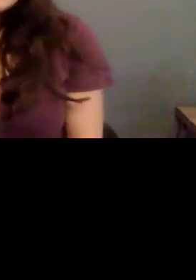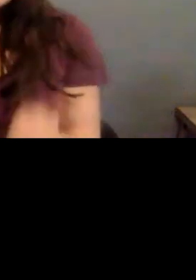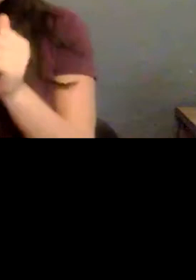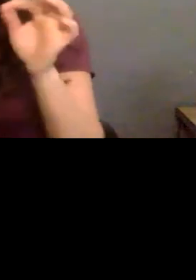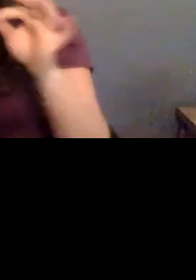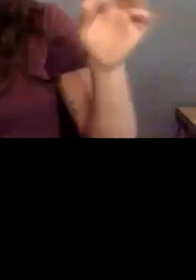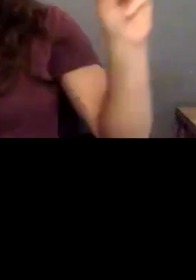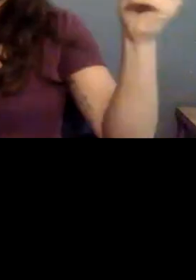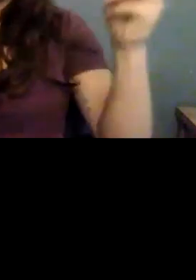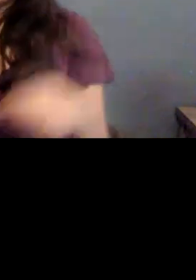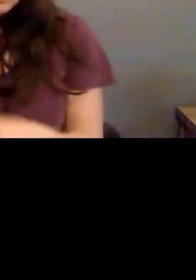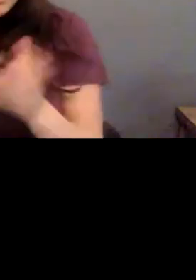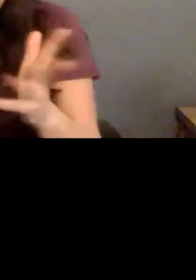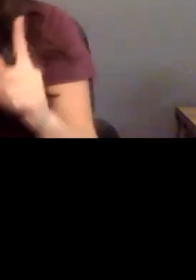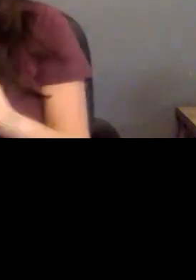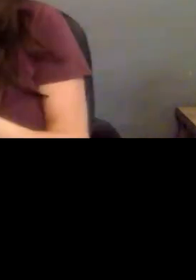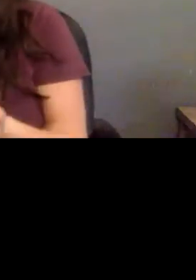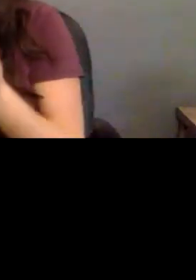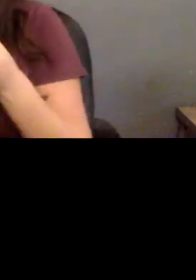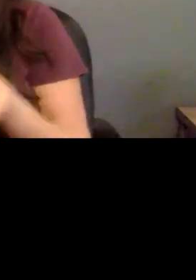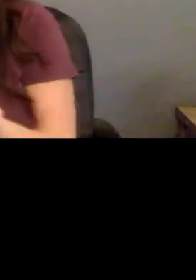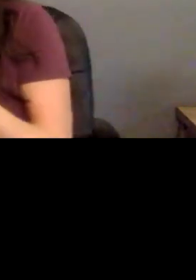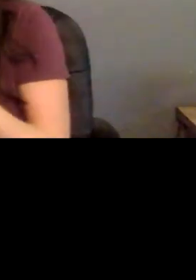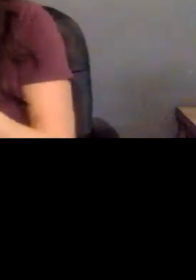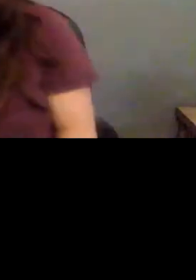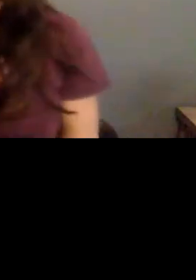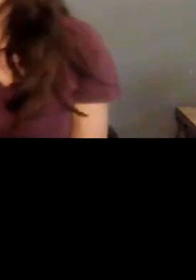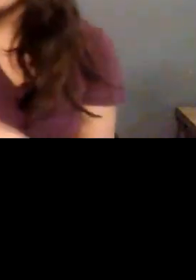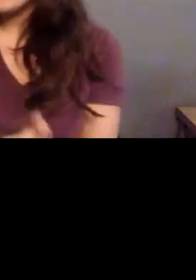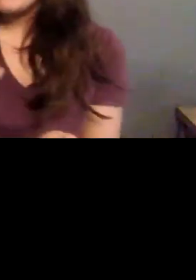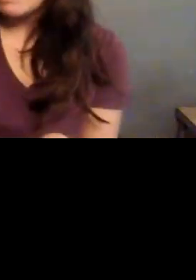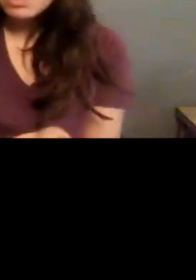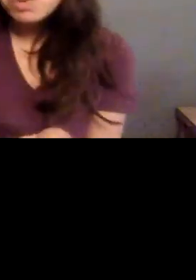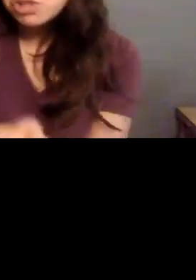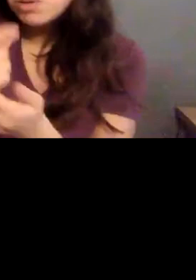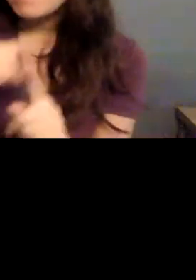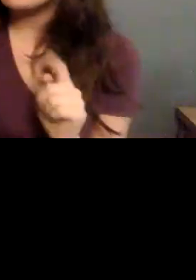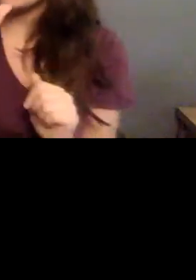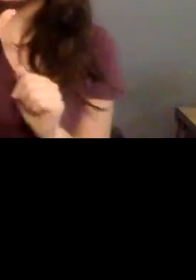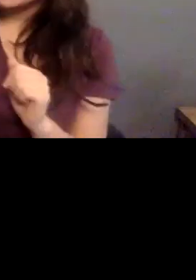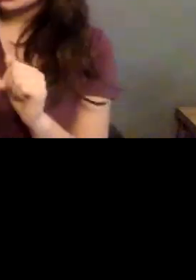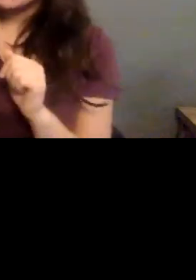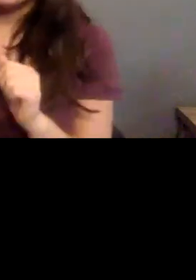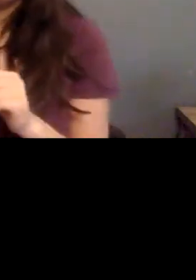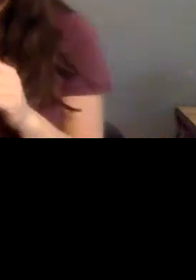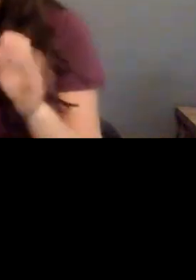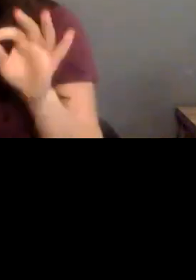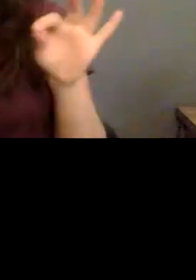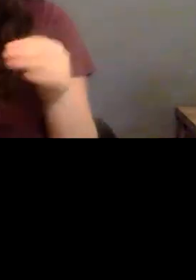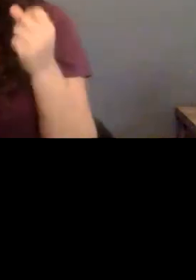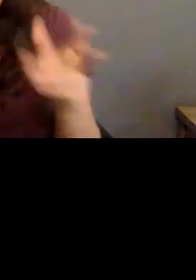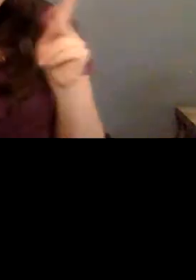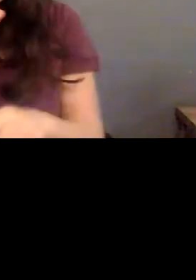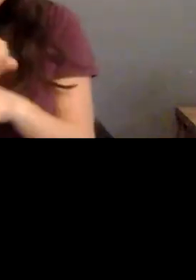saying, do you want to talk about your beliefs about treatment? Or do you feel like you might need it, but you're not sure yet? And many people do reach